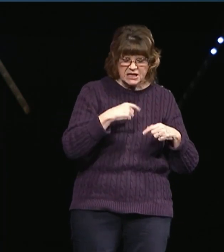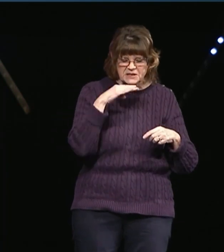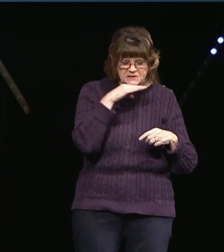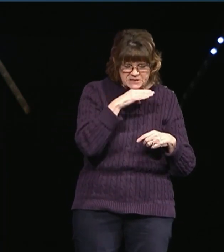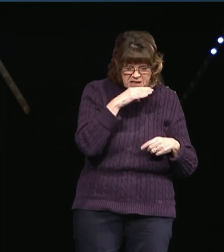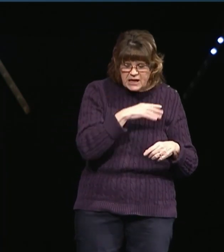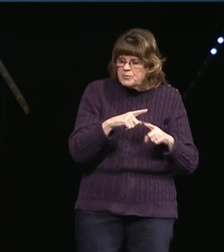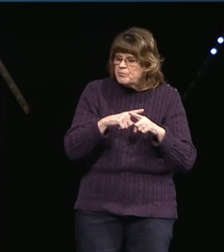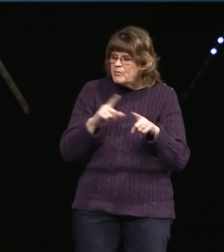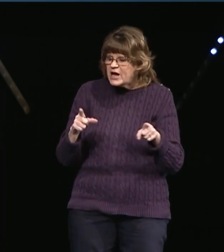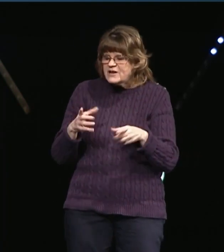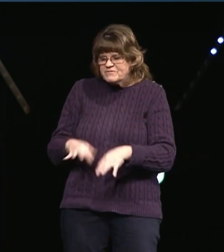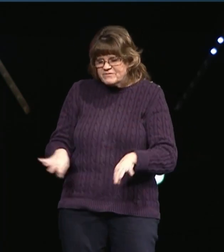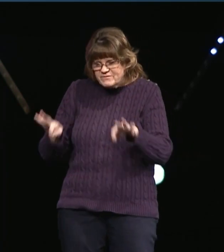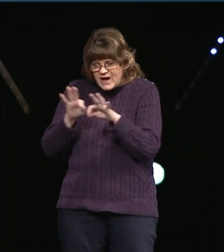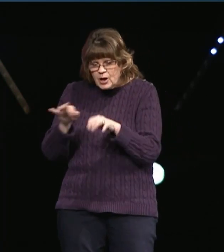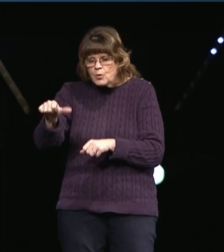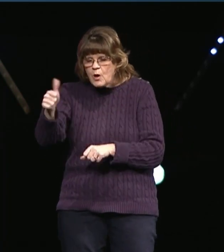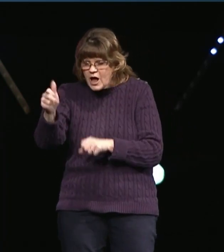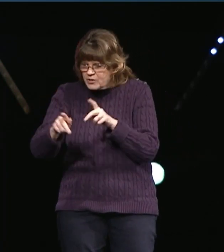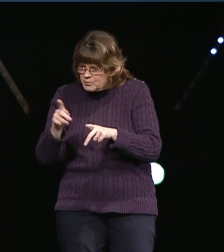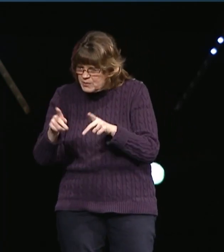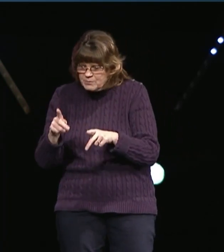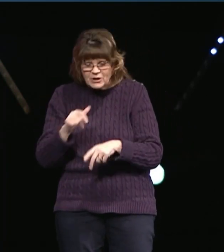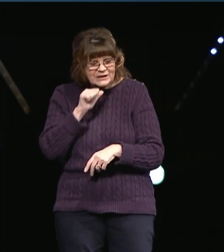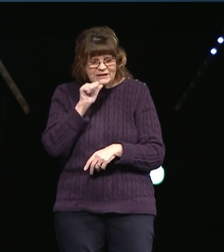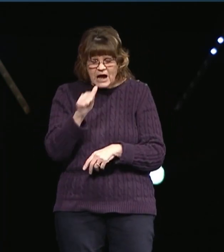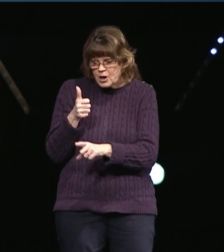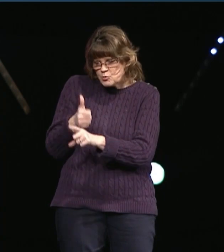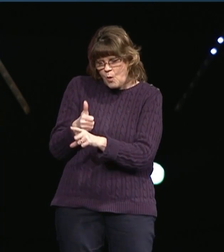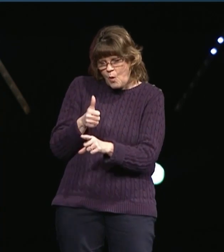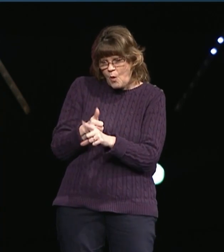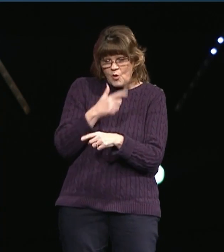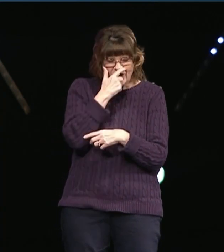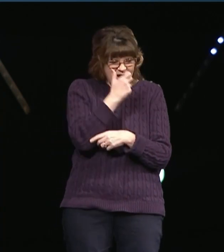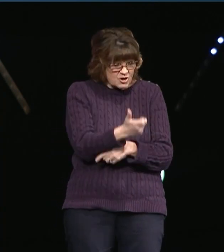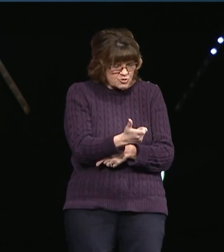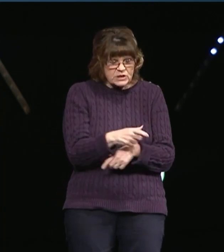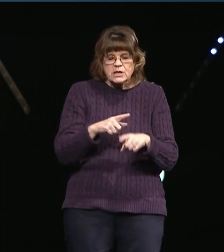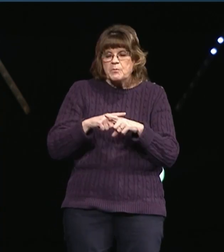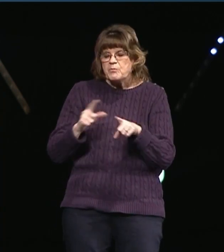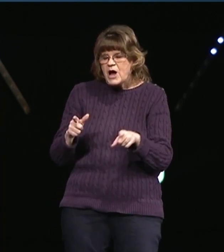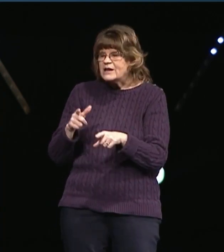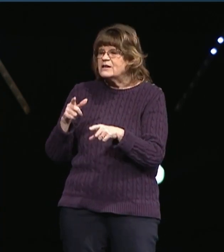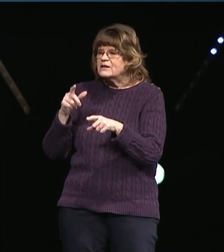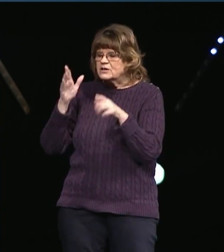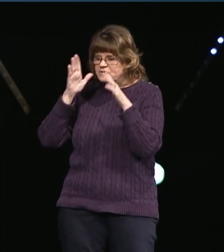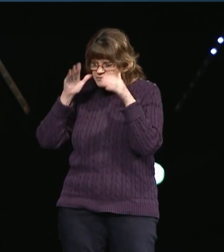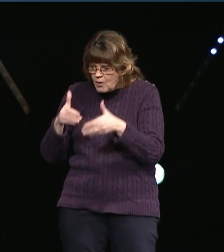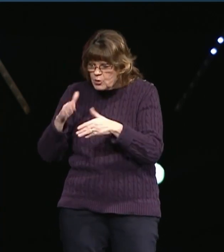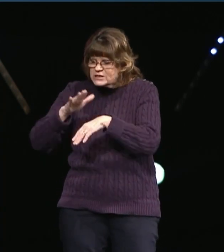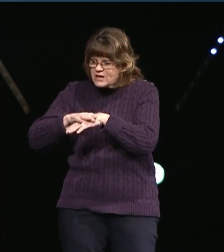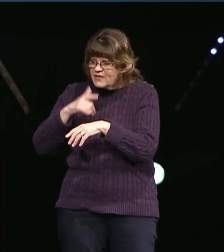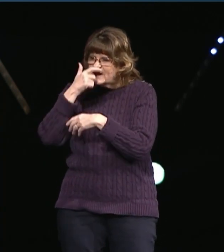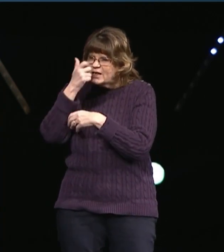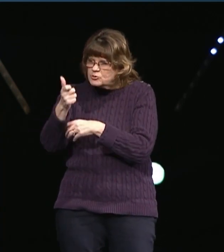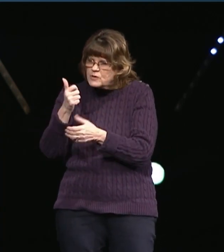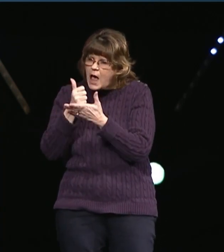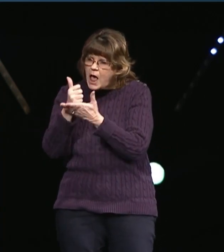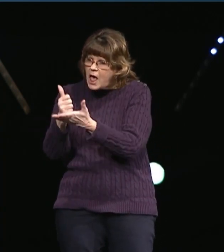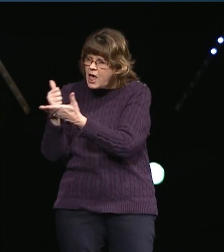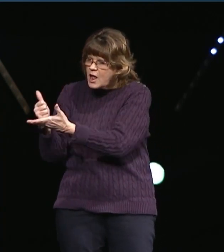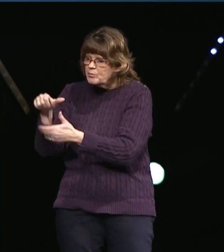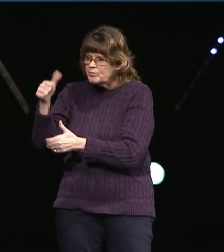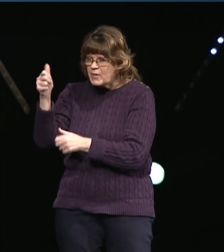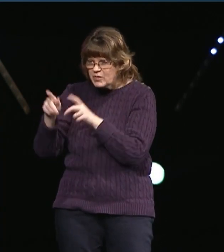above yourselves, looking not only to your own interests, but each of you to the interests of others. And those last few verses especially